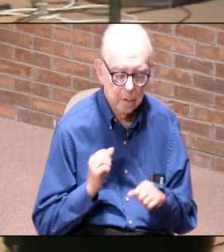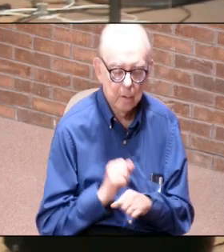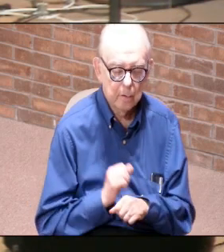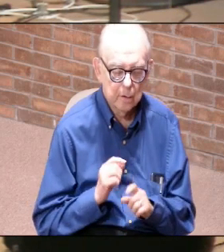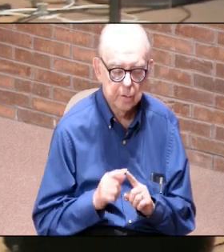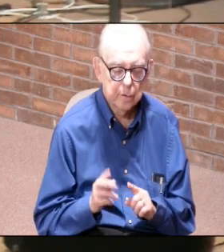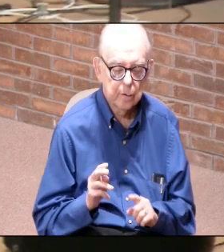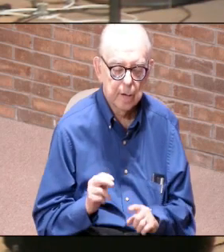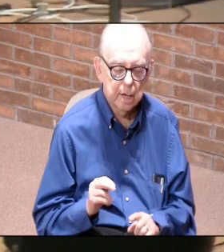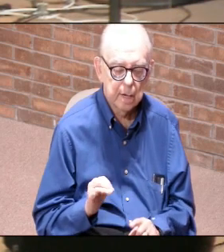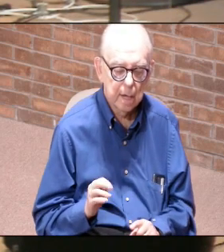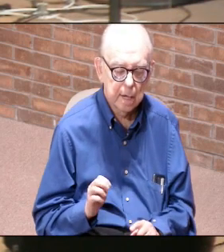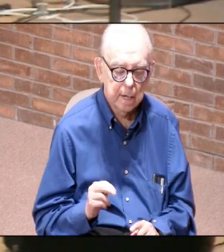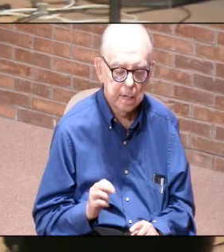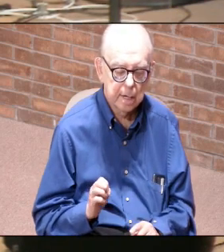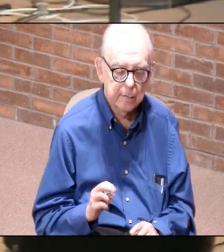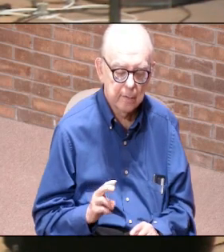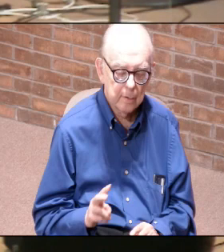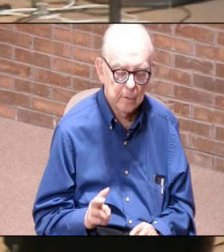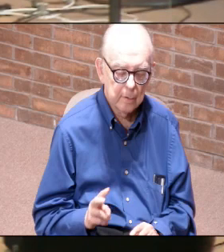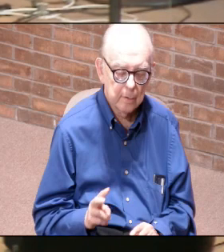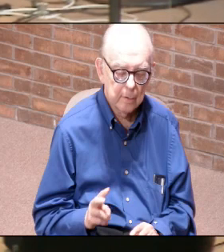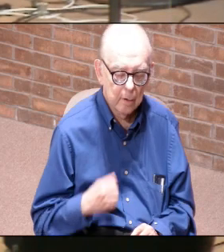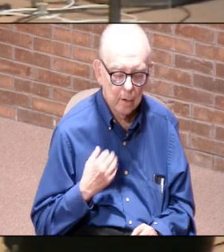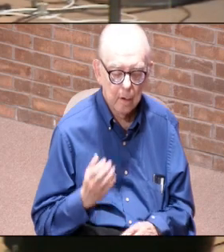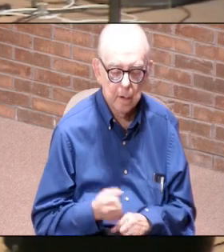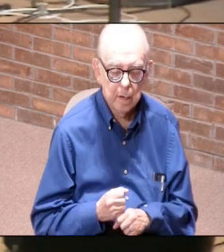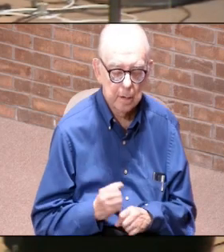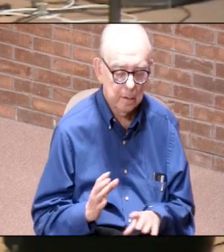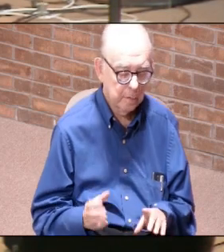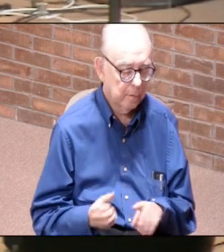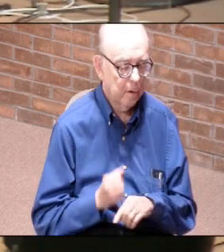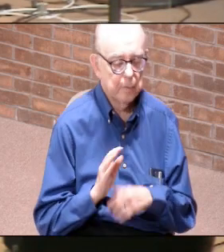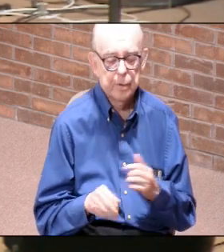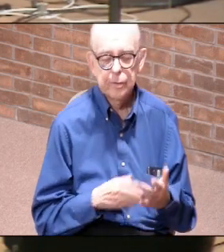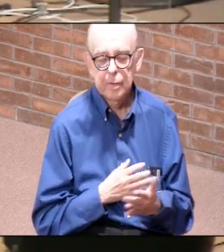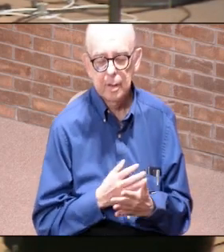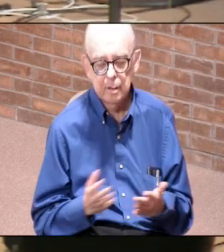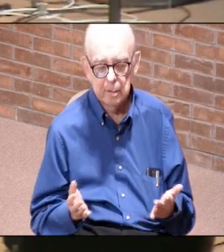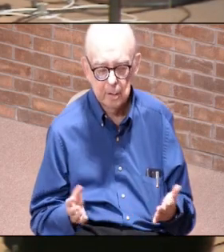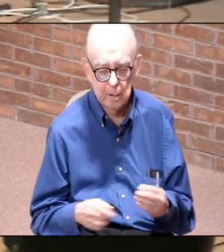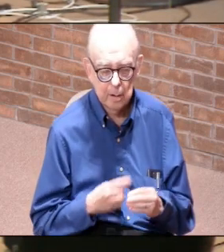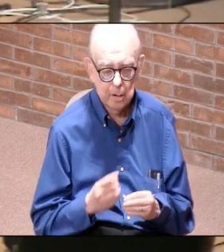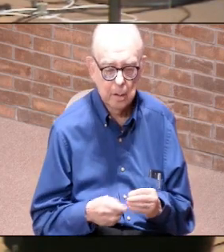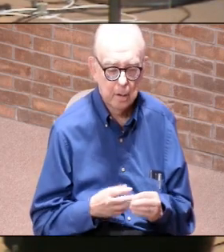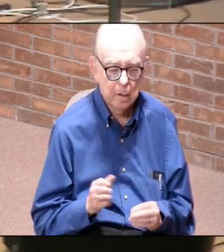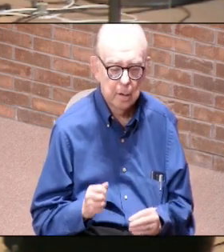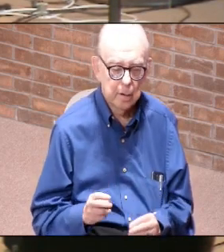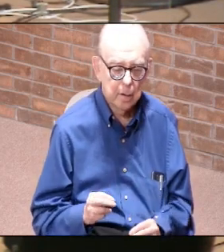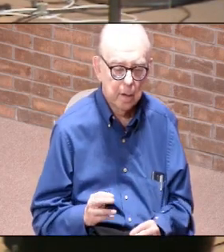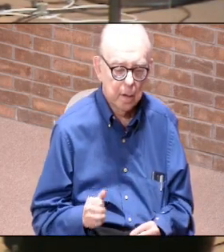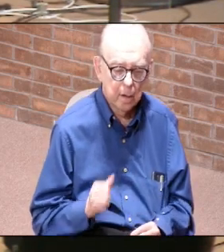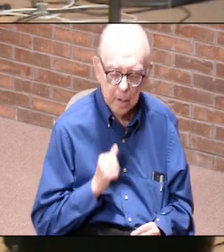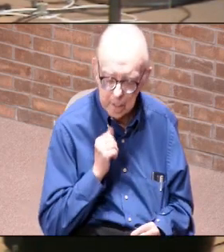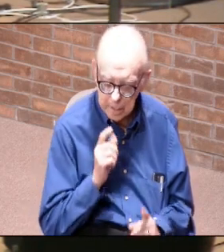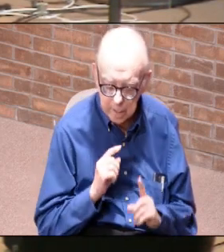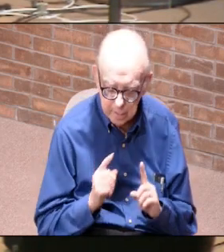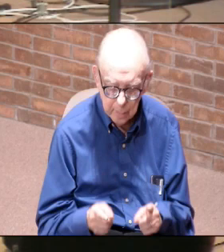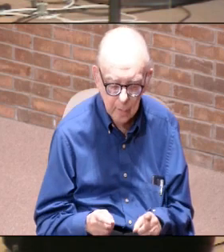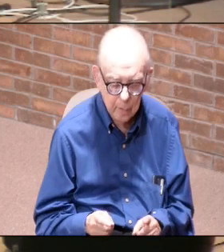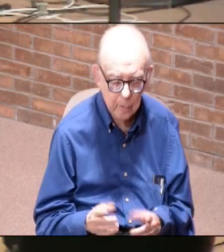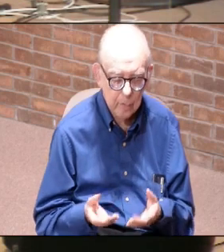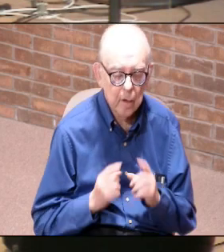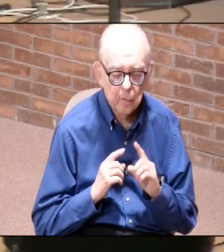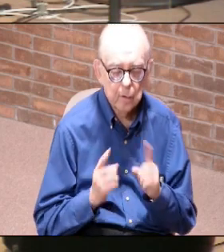to Nineveh. And we all get caught up in this thing about Jonah not going and